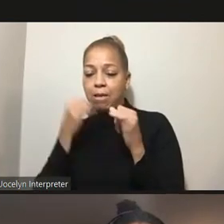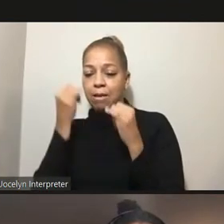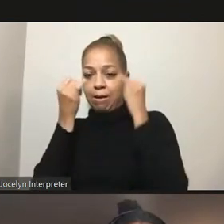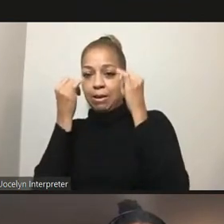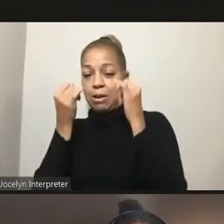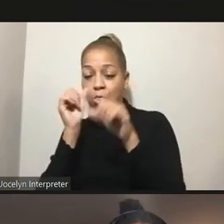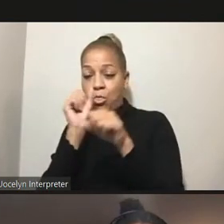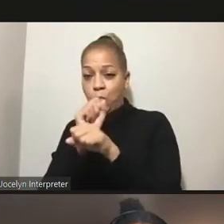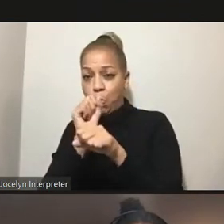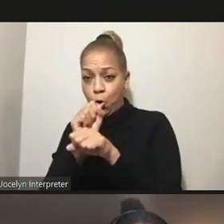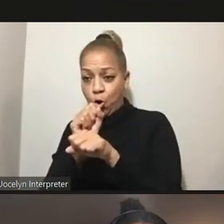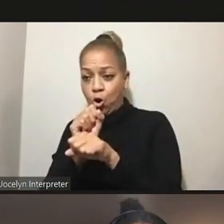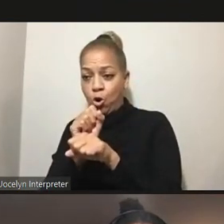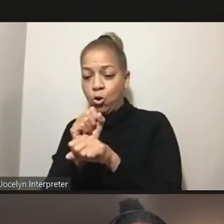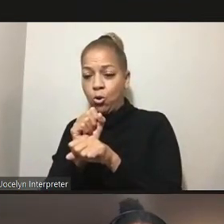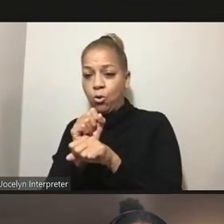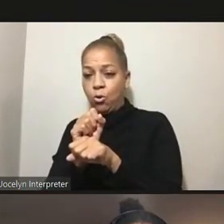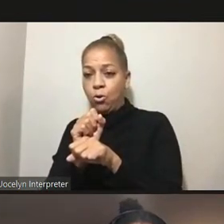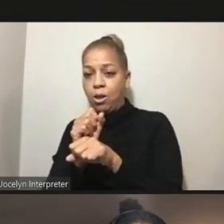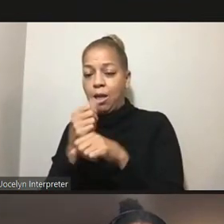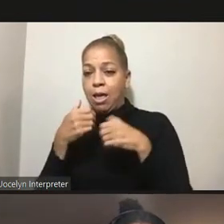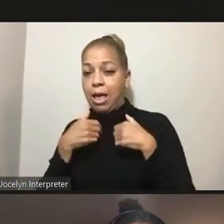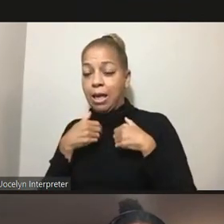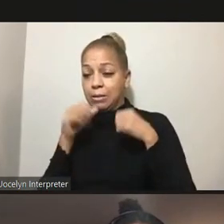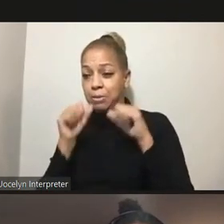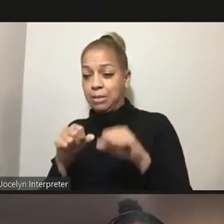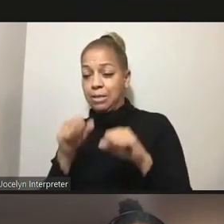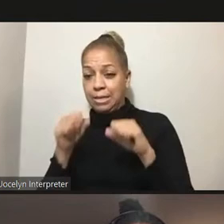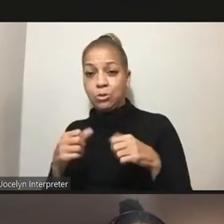has the potential of healing